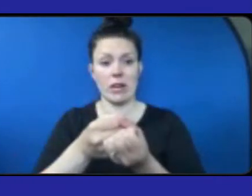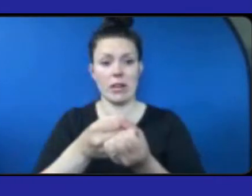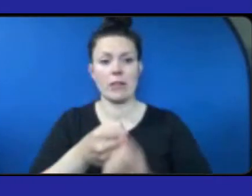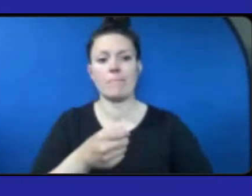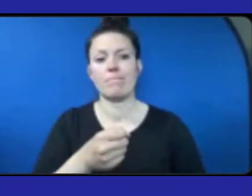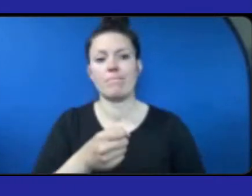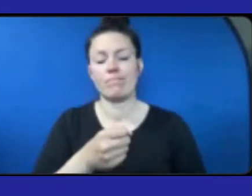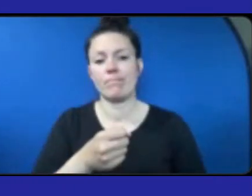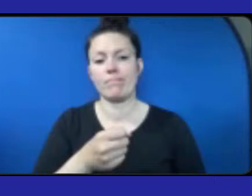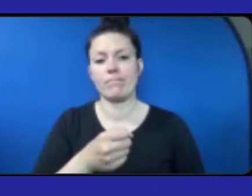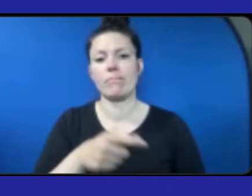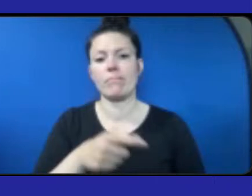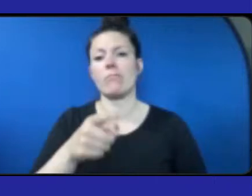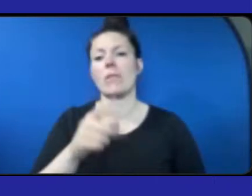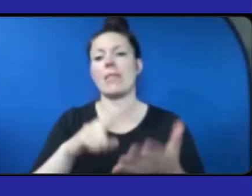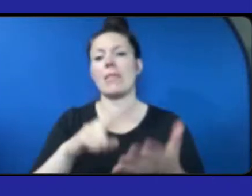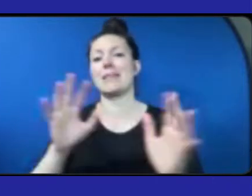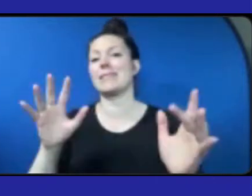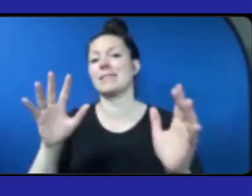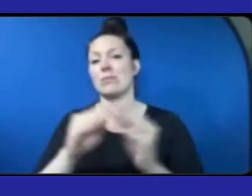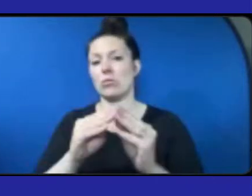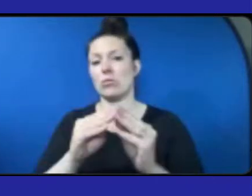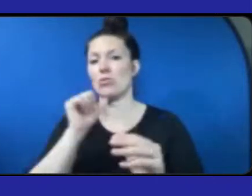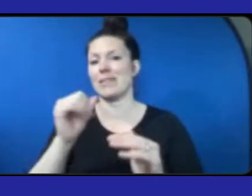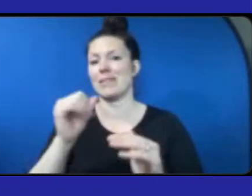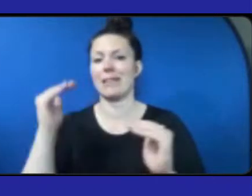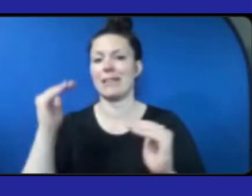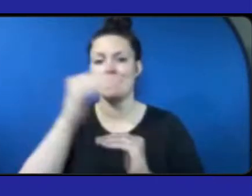$4,160,424, brings the total not to exceed amount to